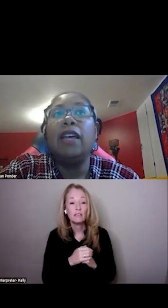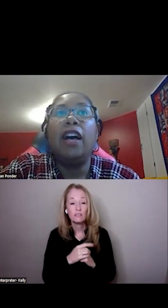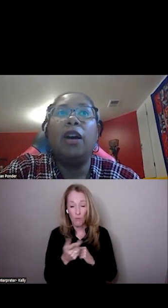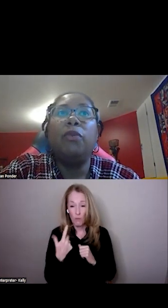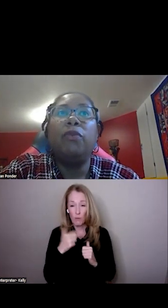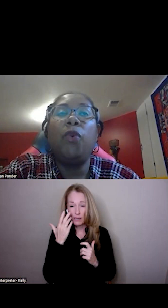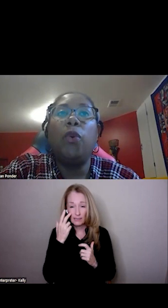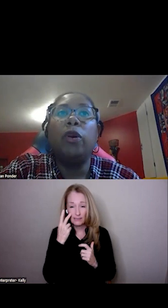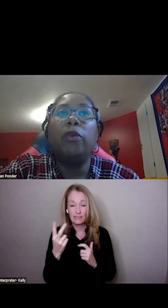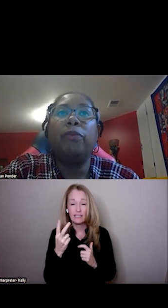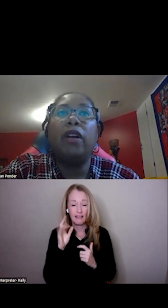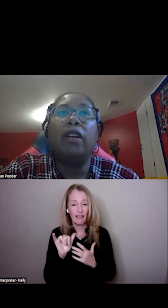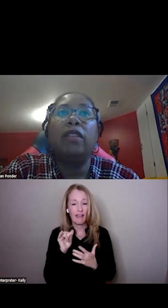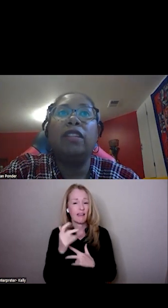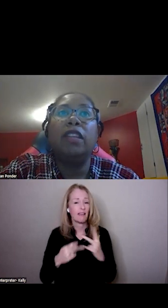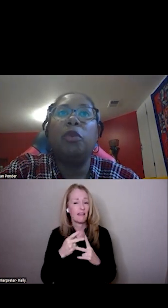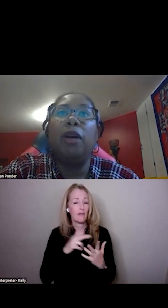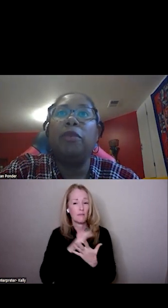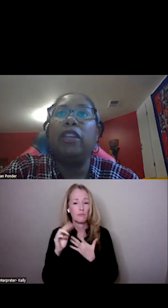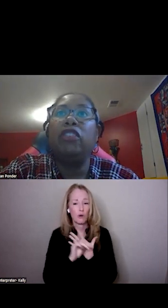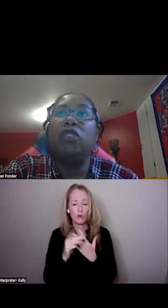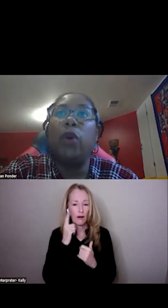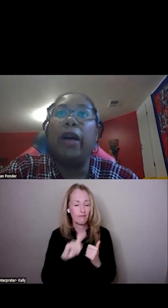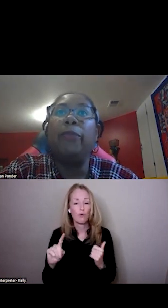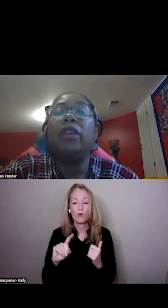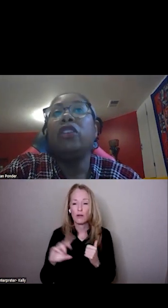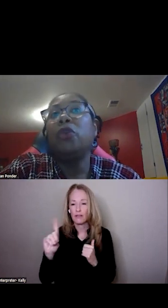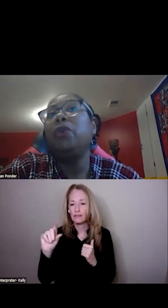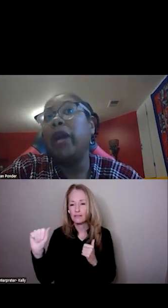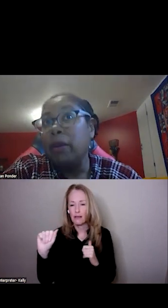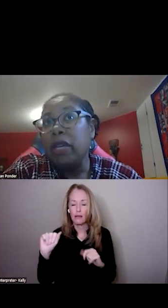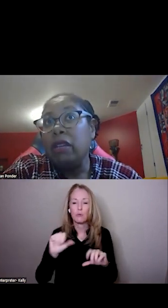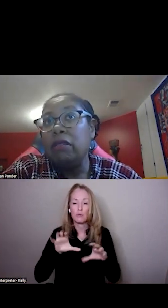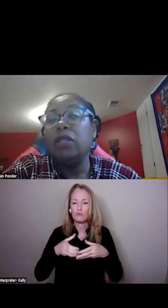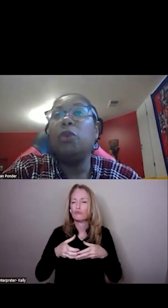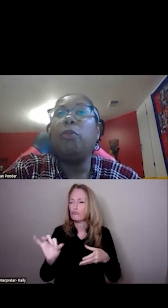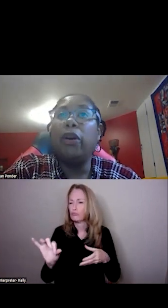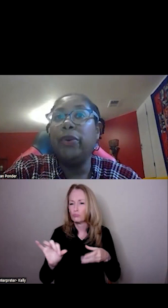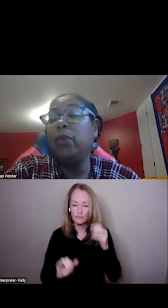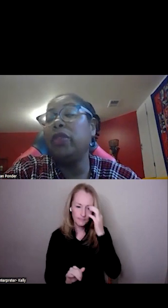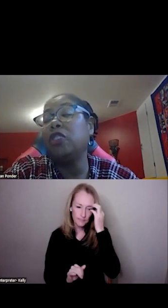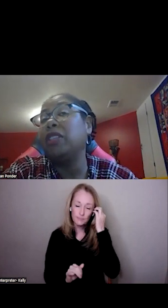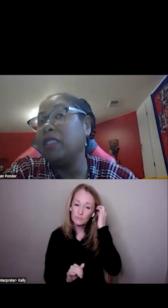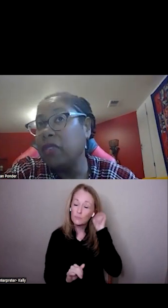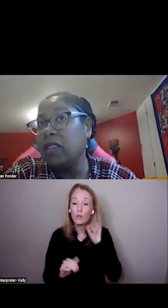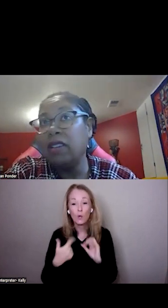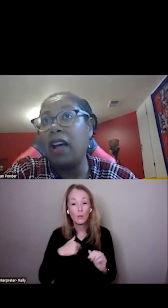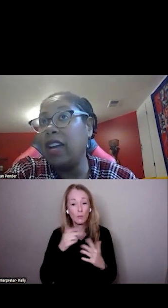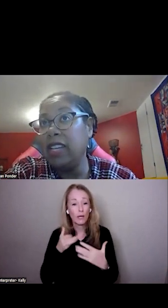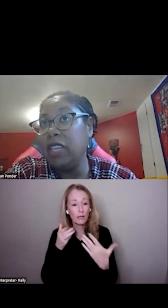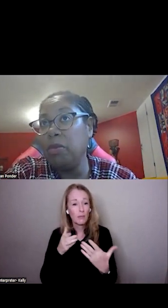see for the disabled population as well. So we recommend, partnering with a